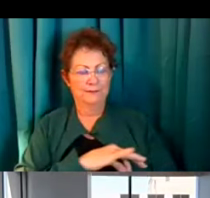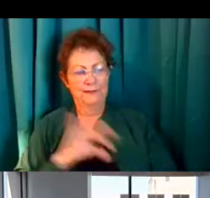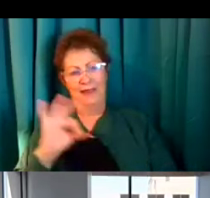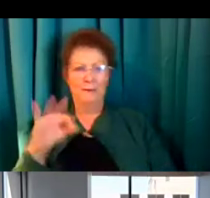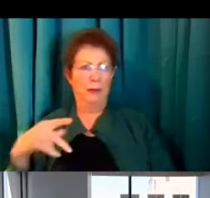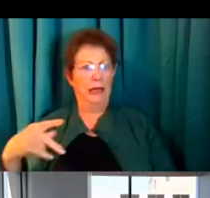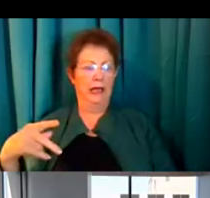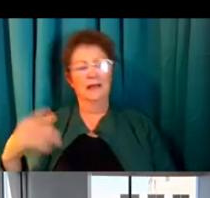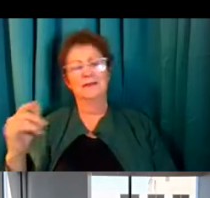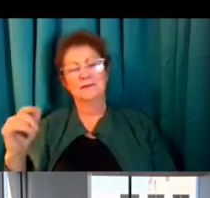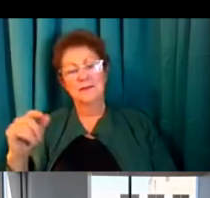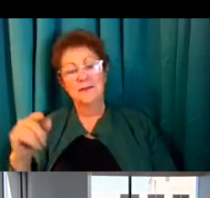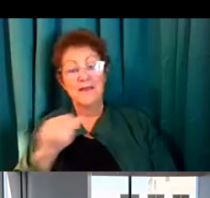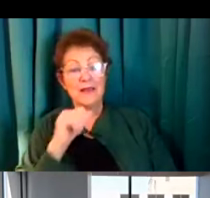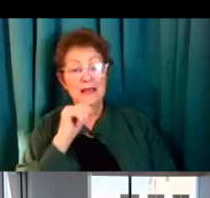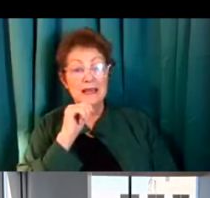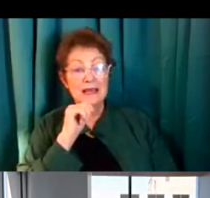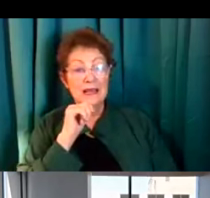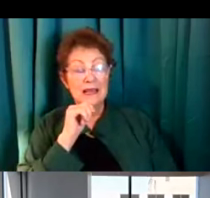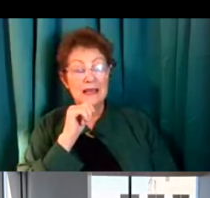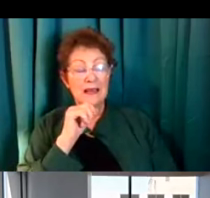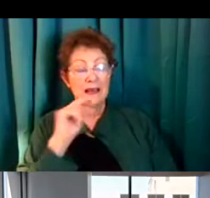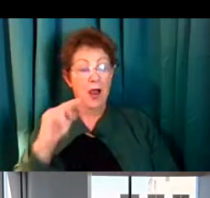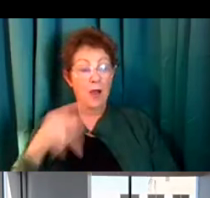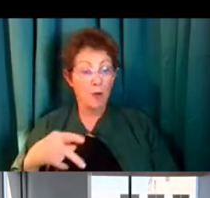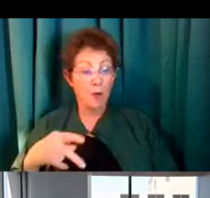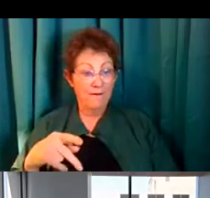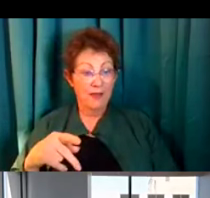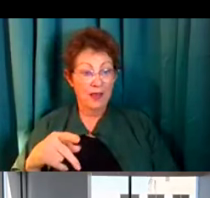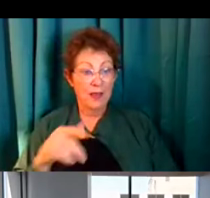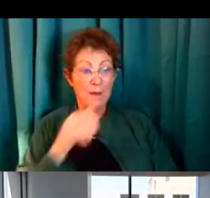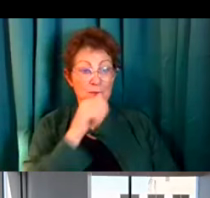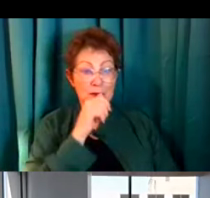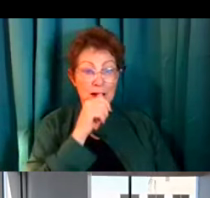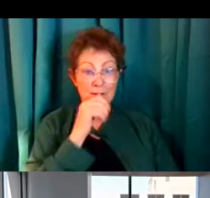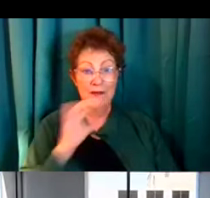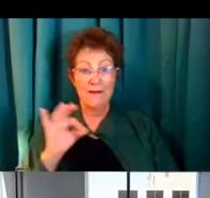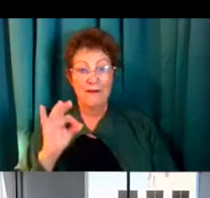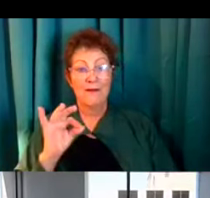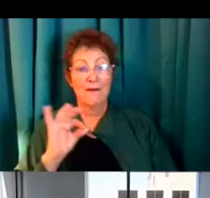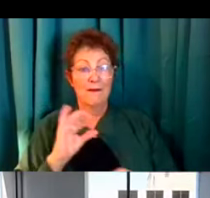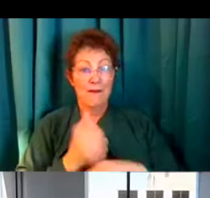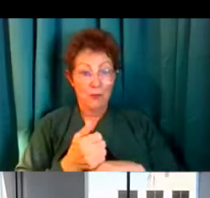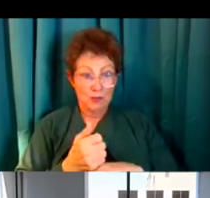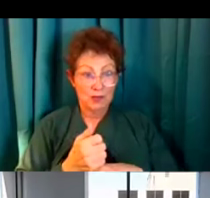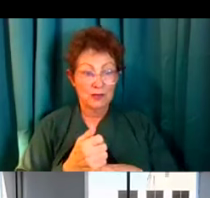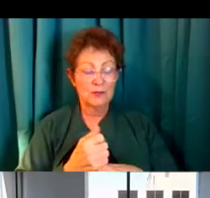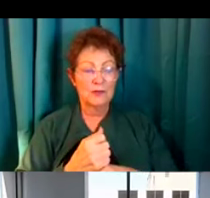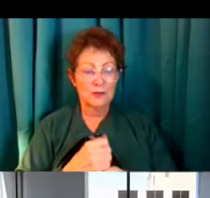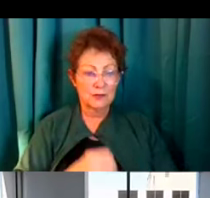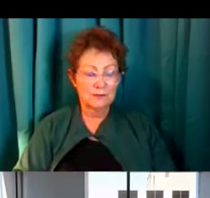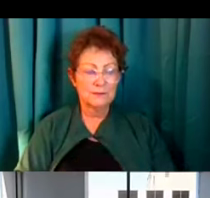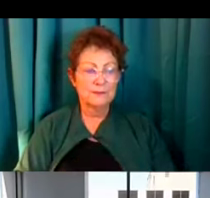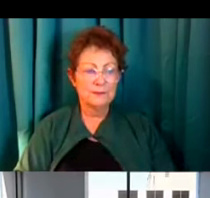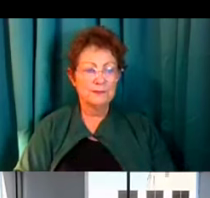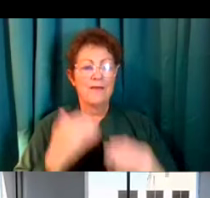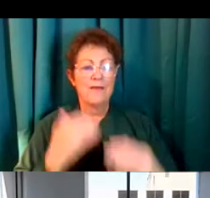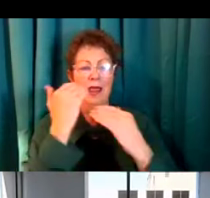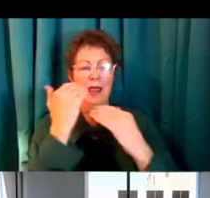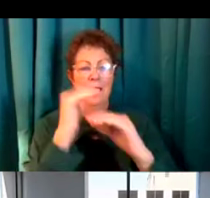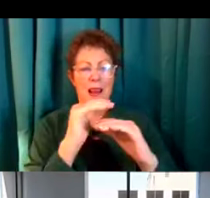If the nonprofit is a private foundation, there are limits on the level